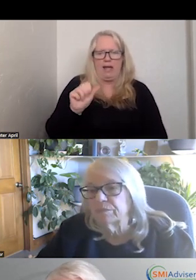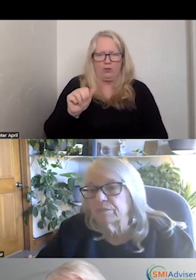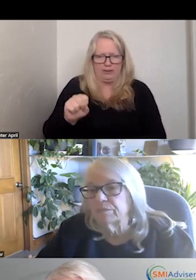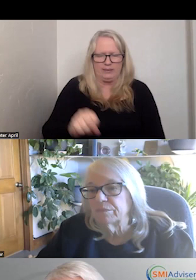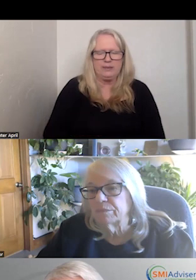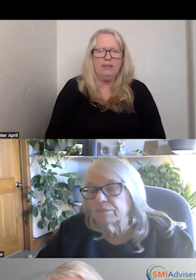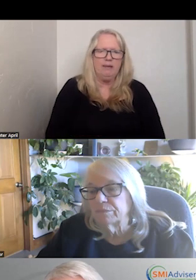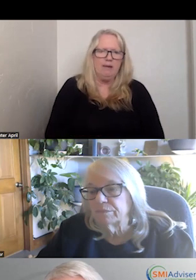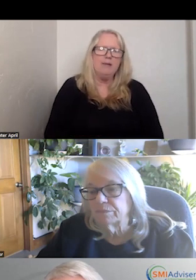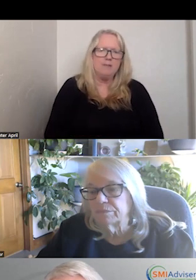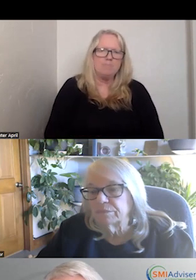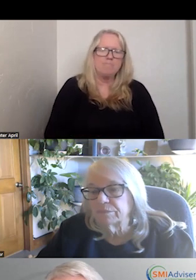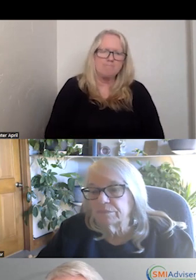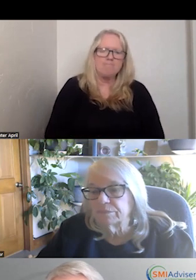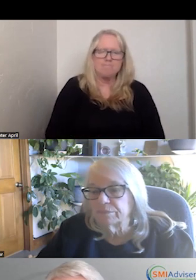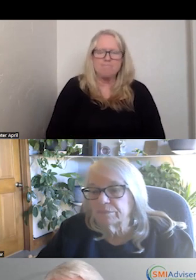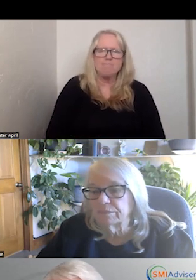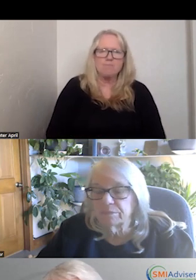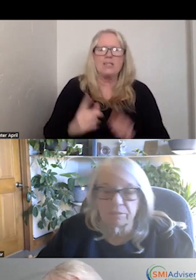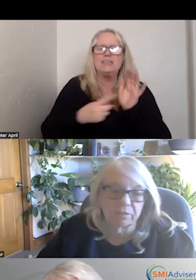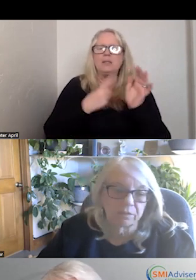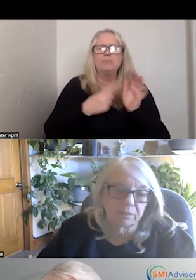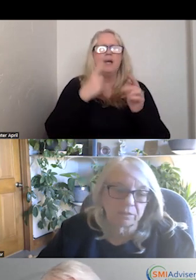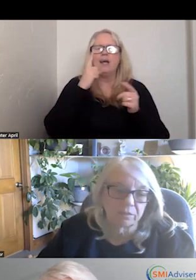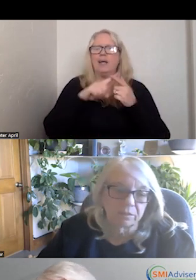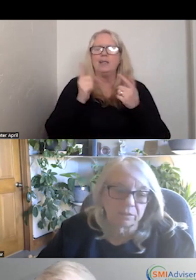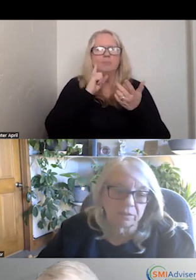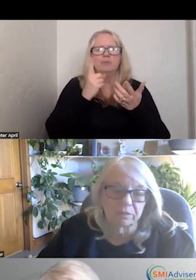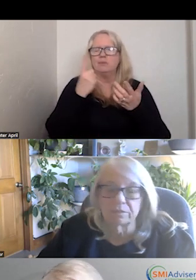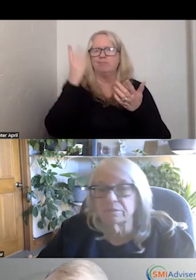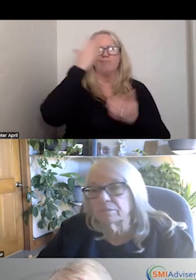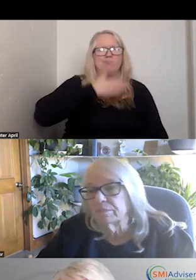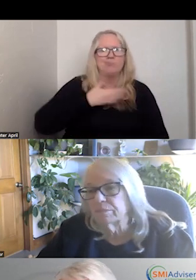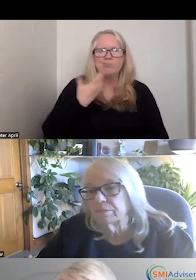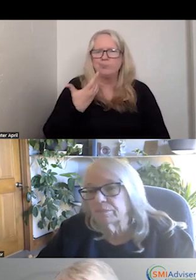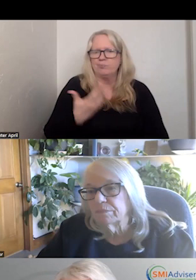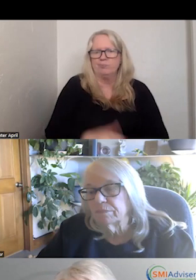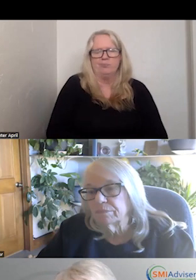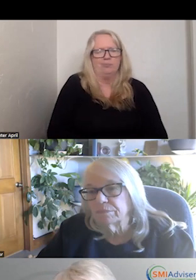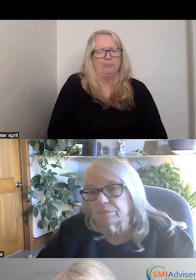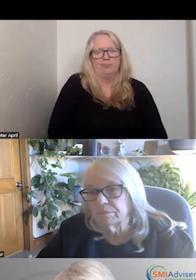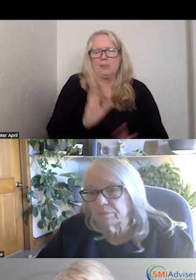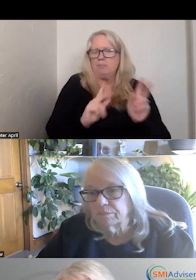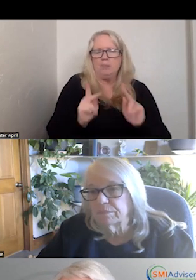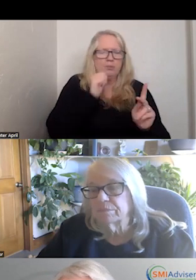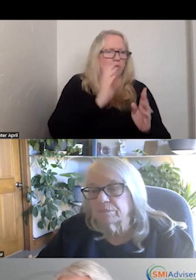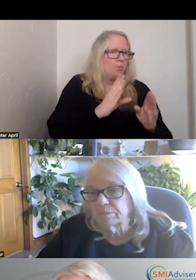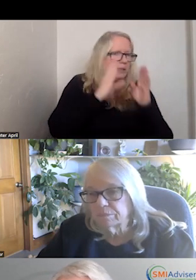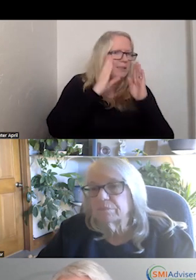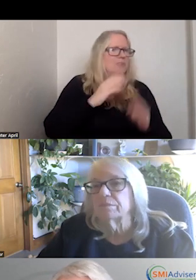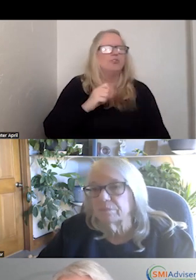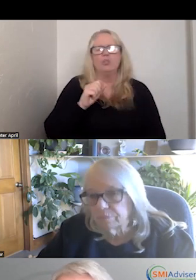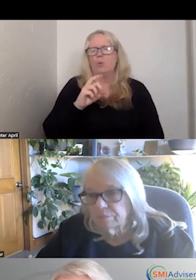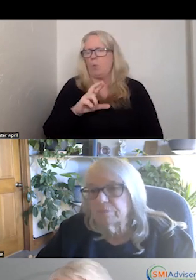that sometimes gets glossed over, either because people don't pay attention to that, or they know